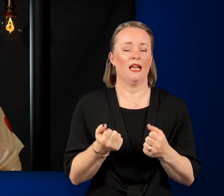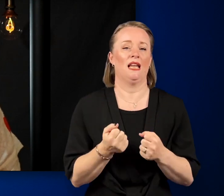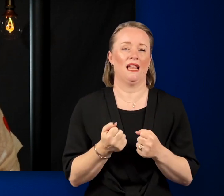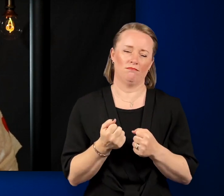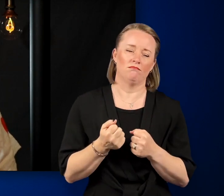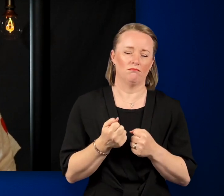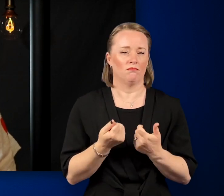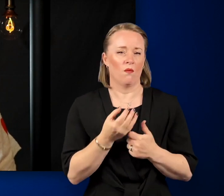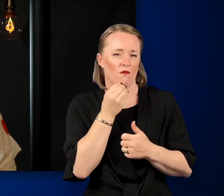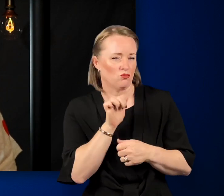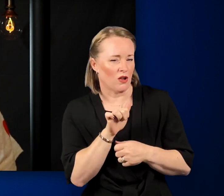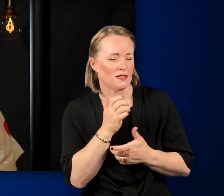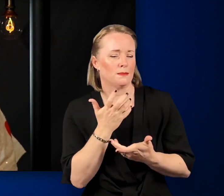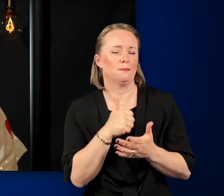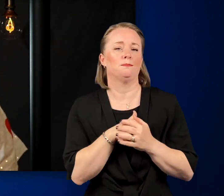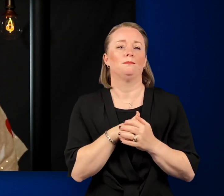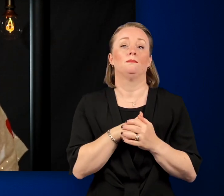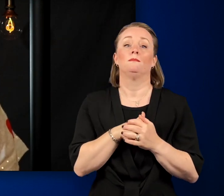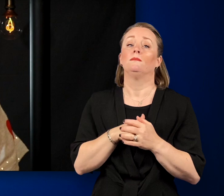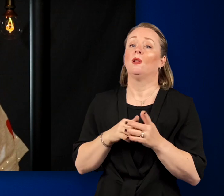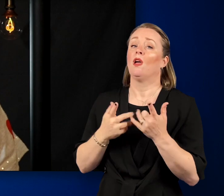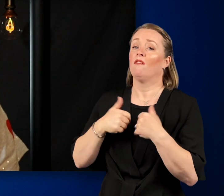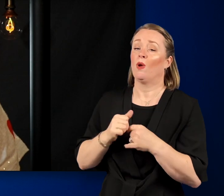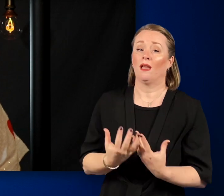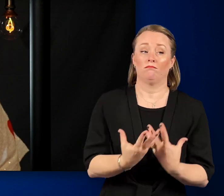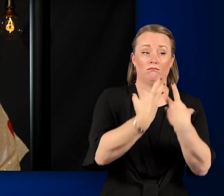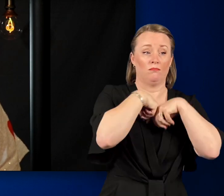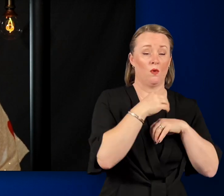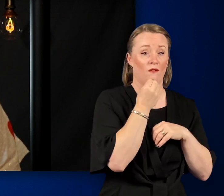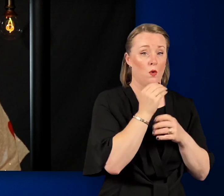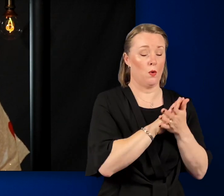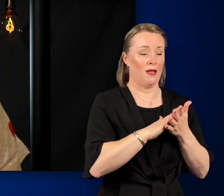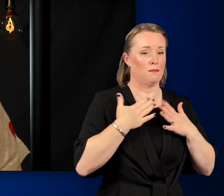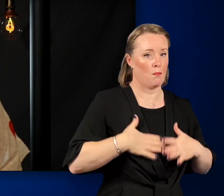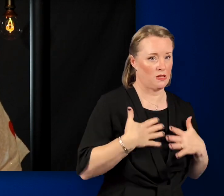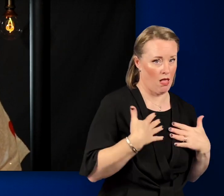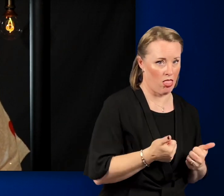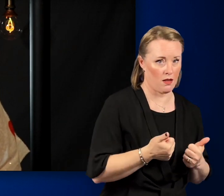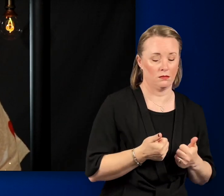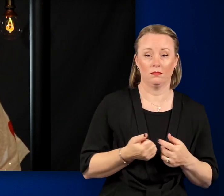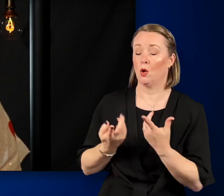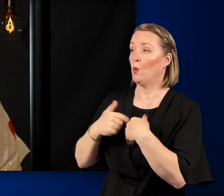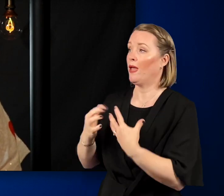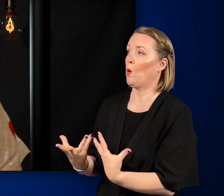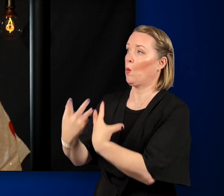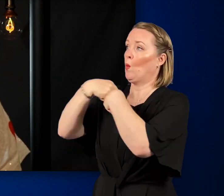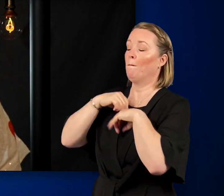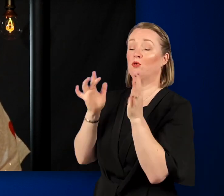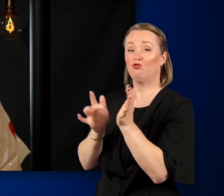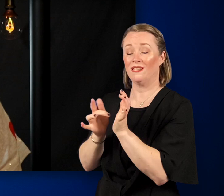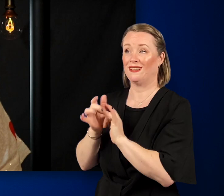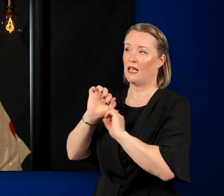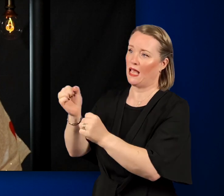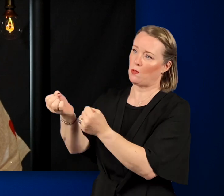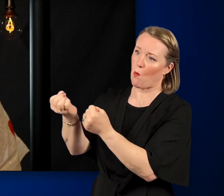If we feed on Christ by spending time talking and listening with him, meditating on his words and all the words